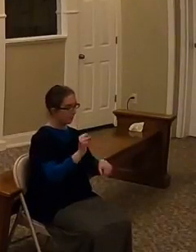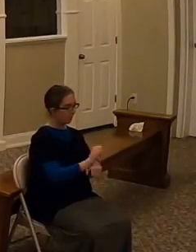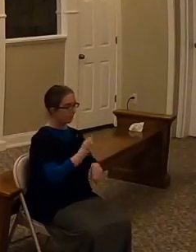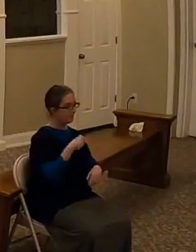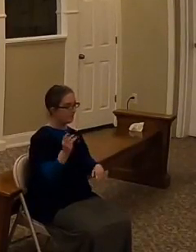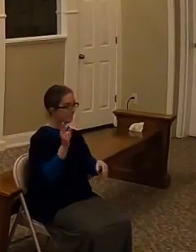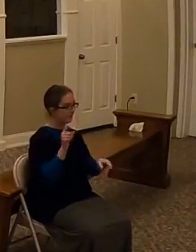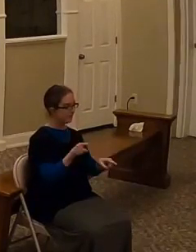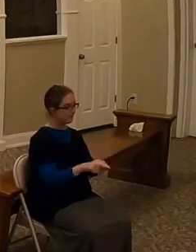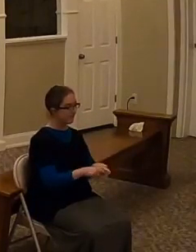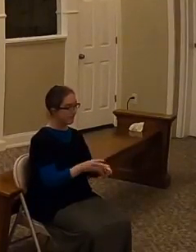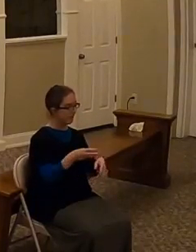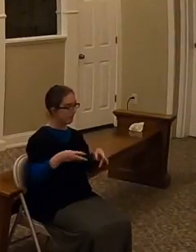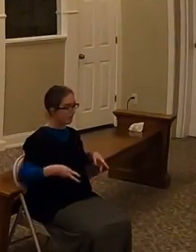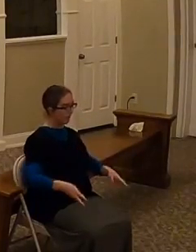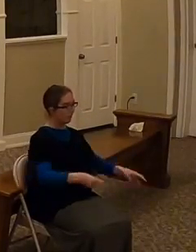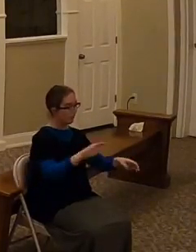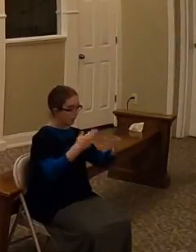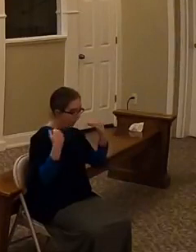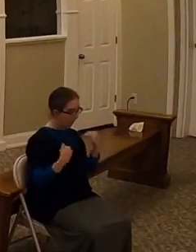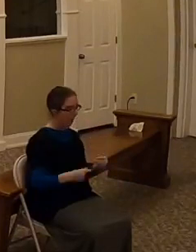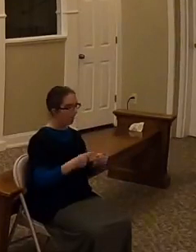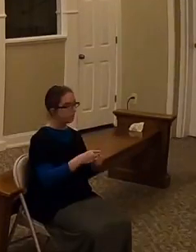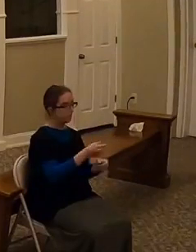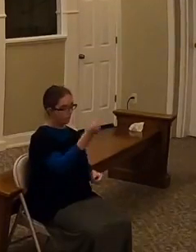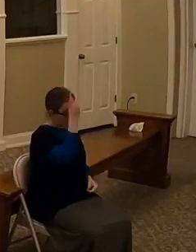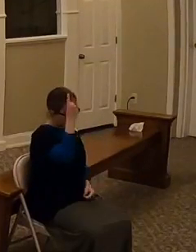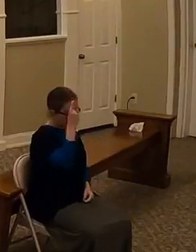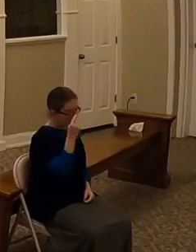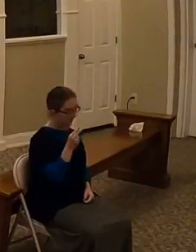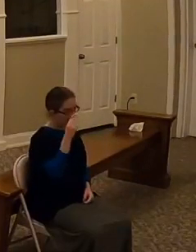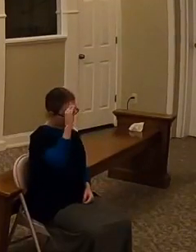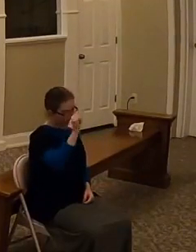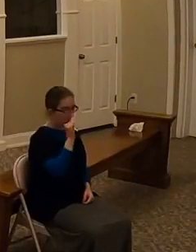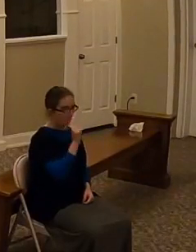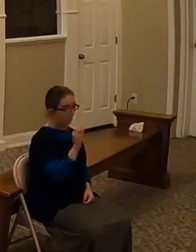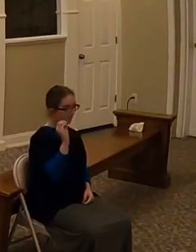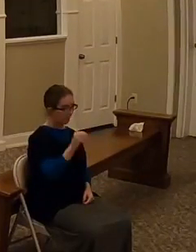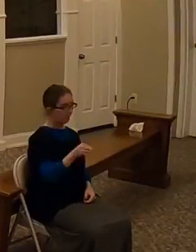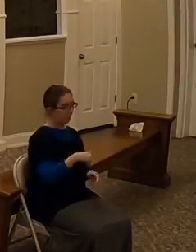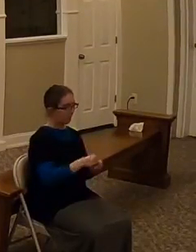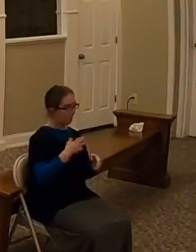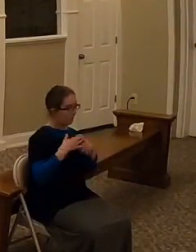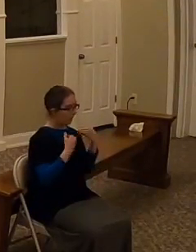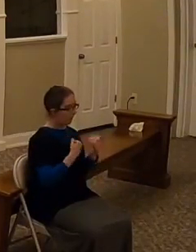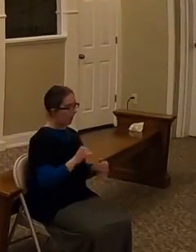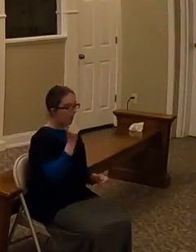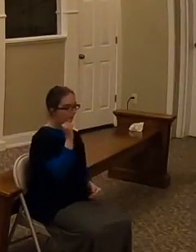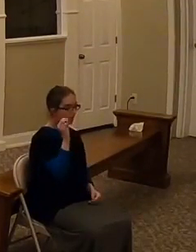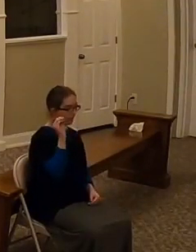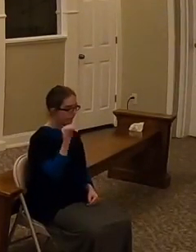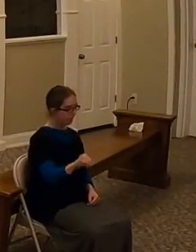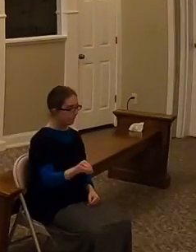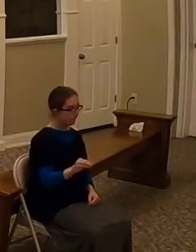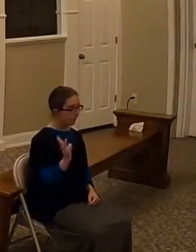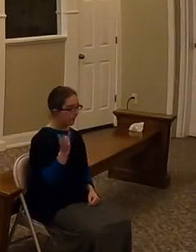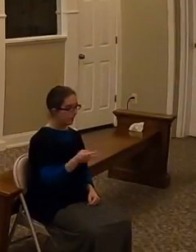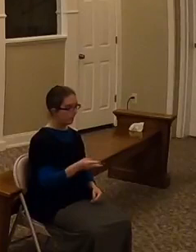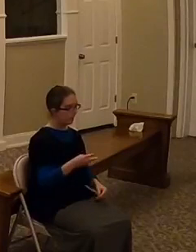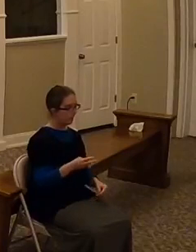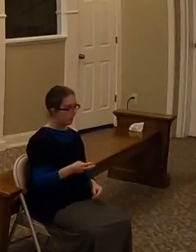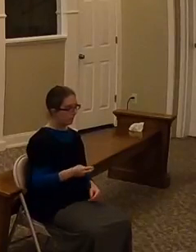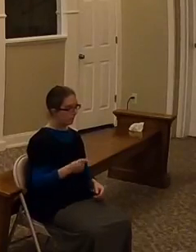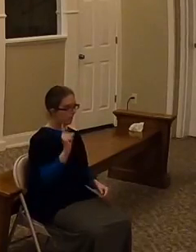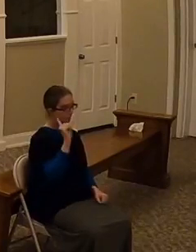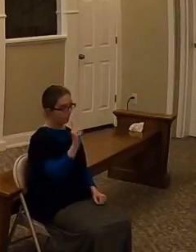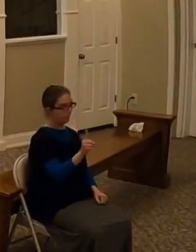same way. You've got to understand, though, he is fixed and my heart is fixed. So we're locked in.